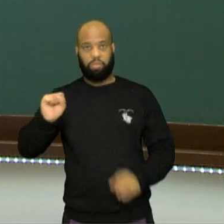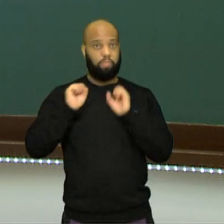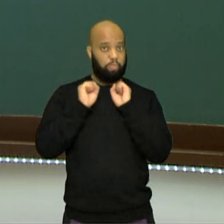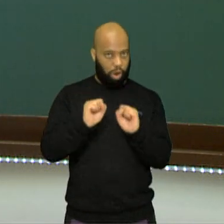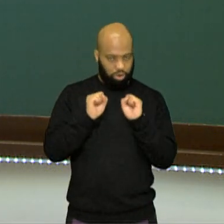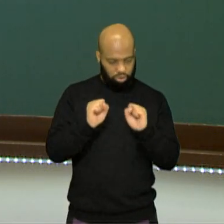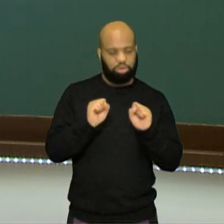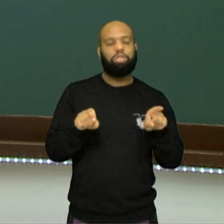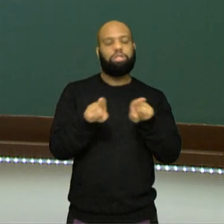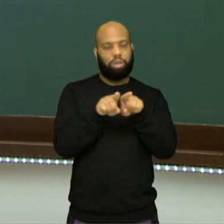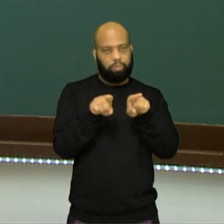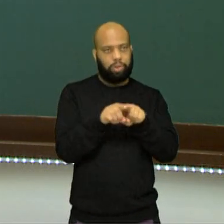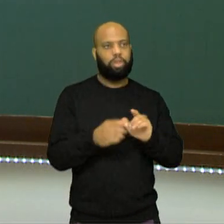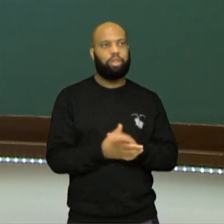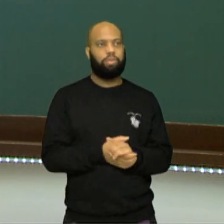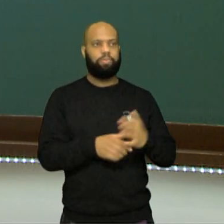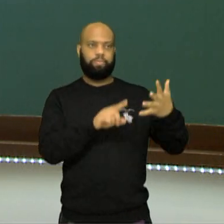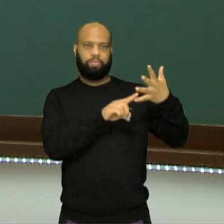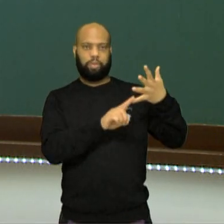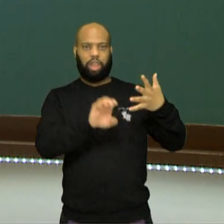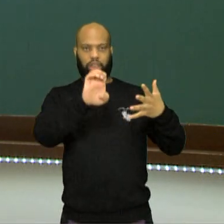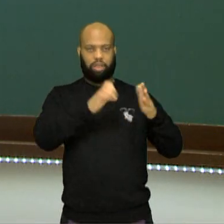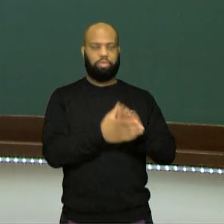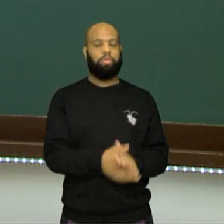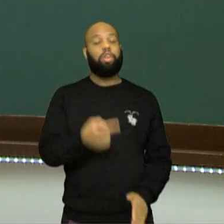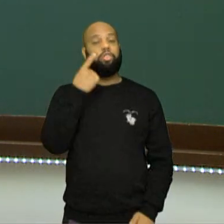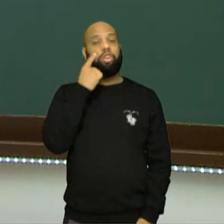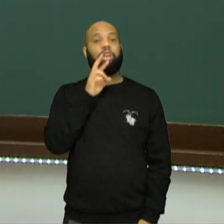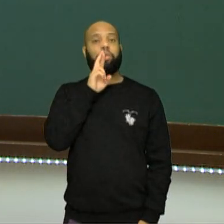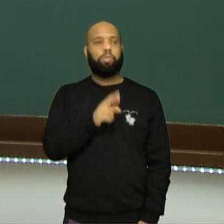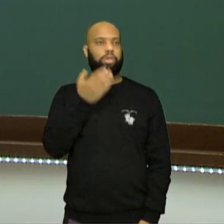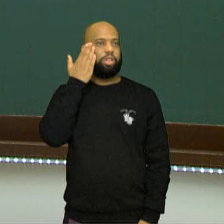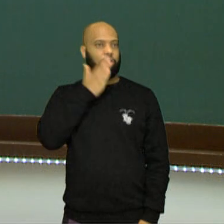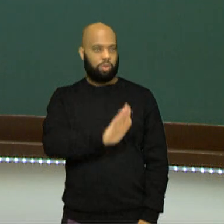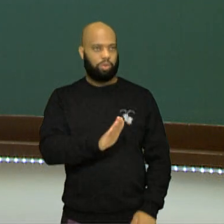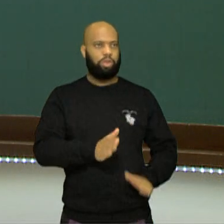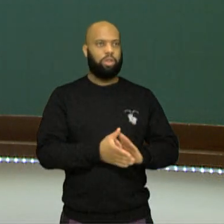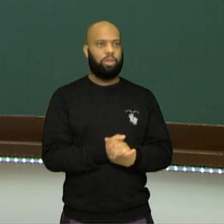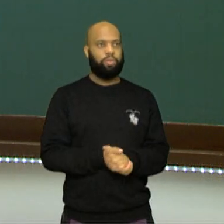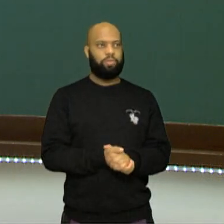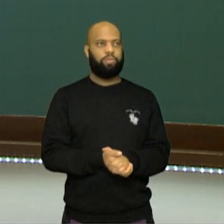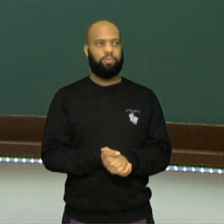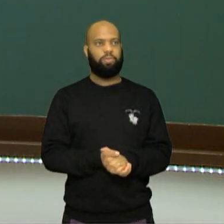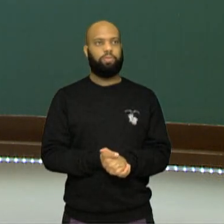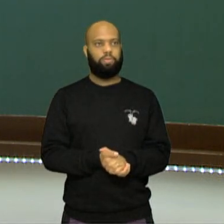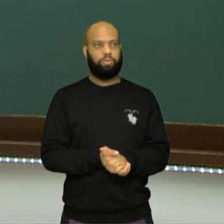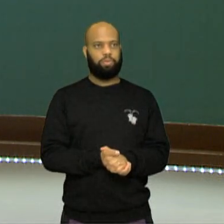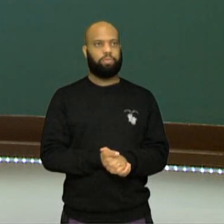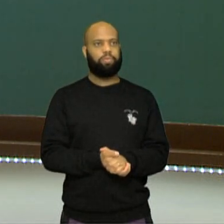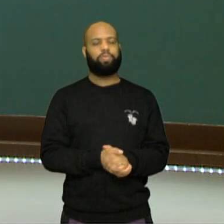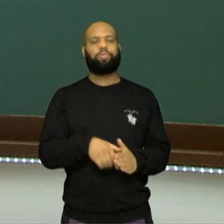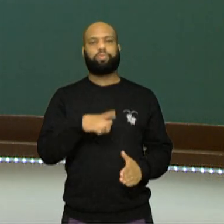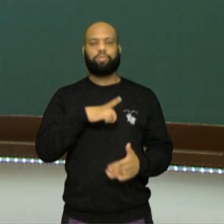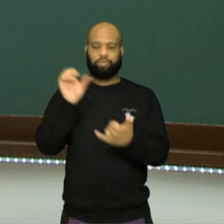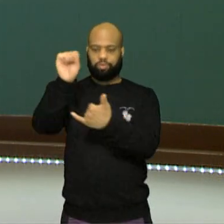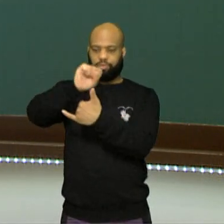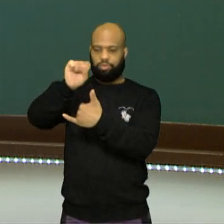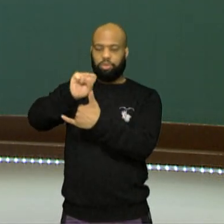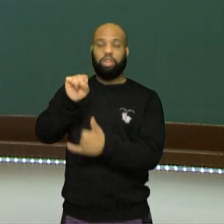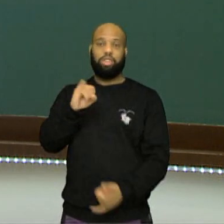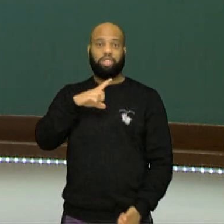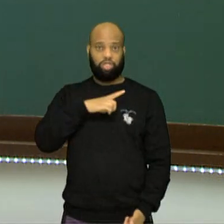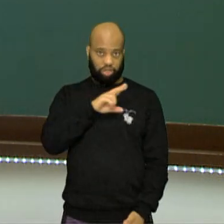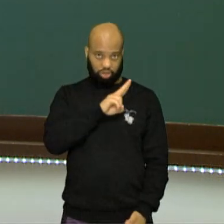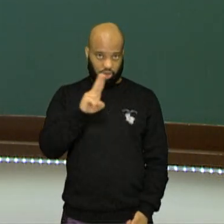E. How long has Lizzie been sick? She's been sick since Tuesday. E os sujeitos aqui, quando tinha nome, eu coloquei